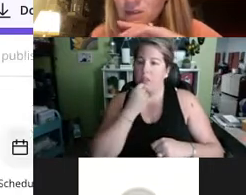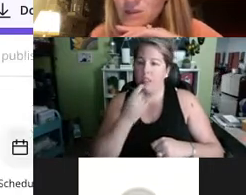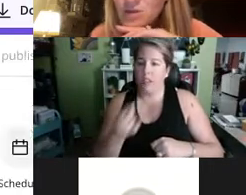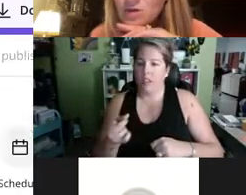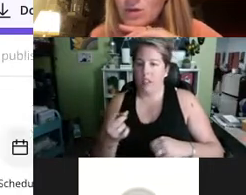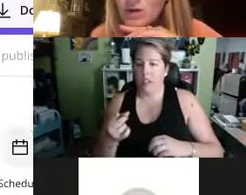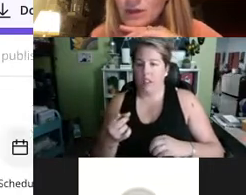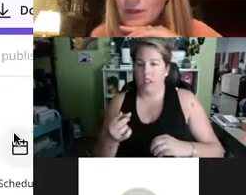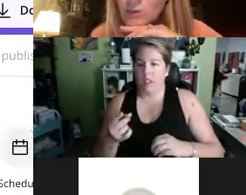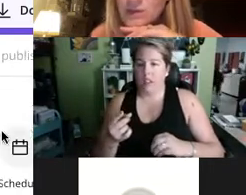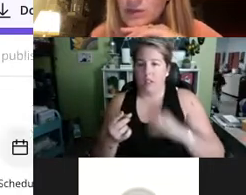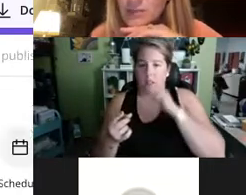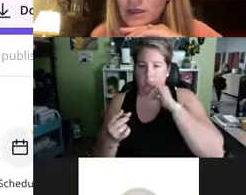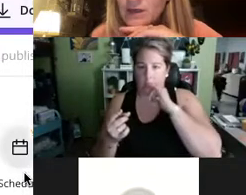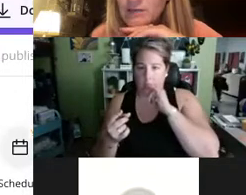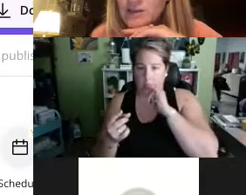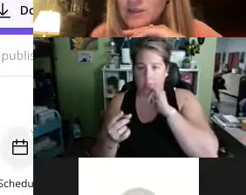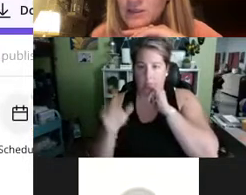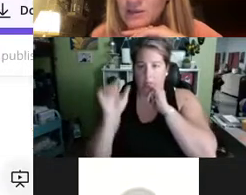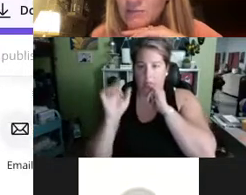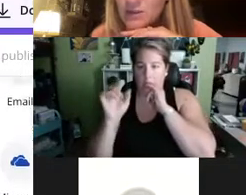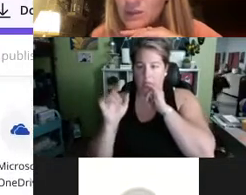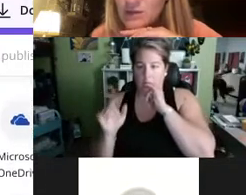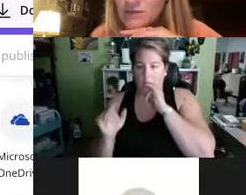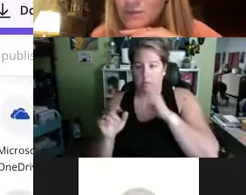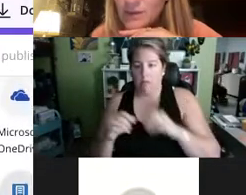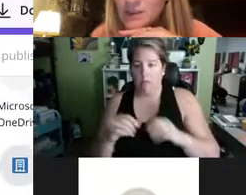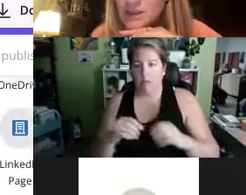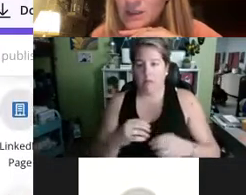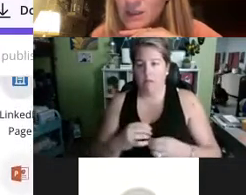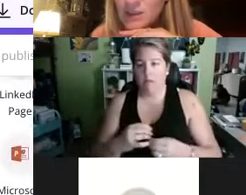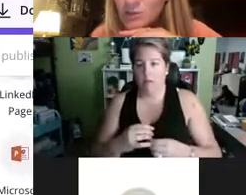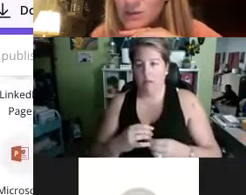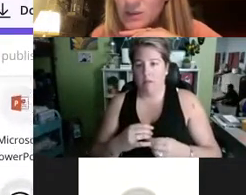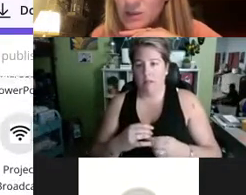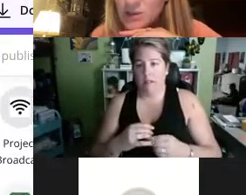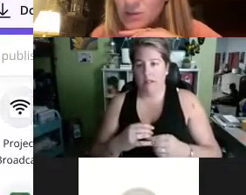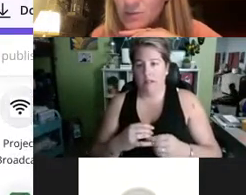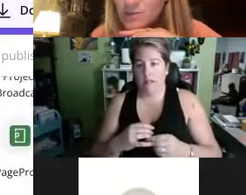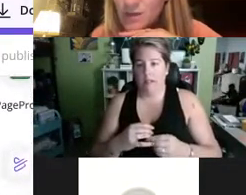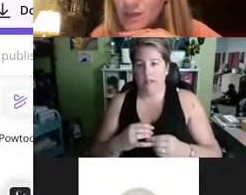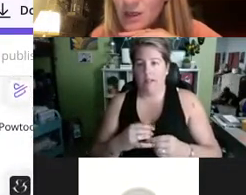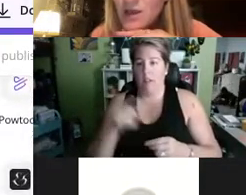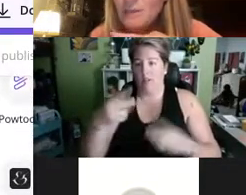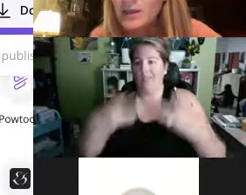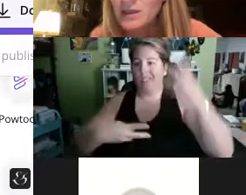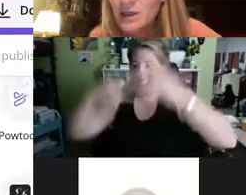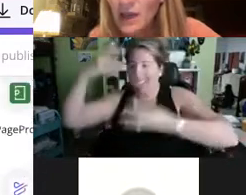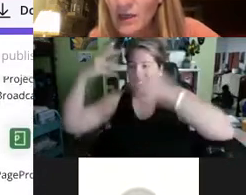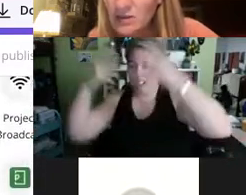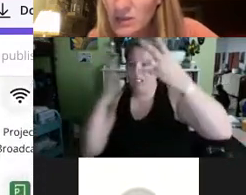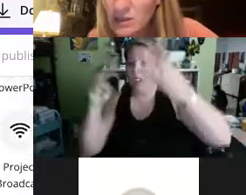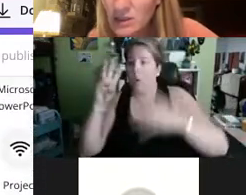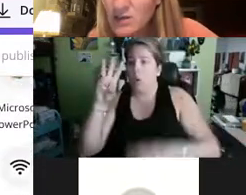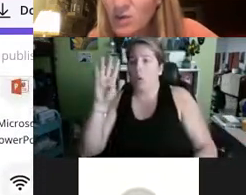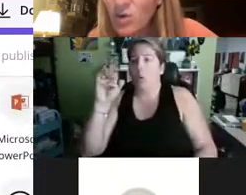Yeah. So it wasn't recommended at first. It's because I've been using it, but it was in here too. Okay. But